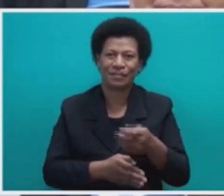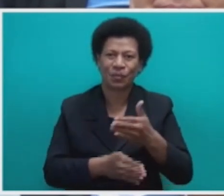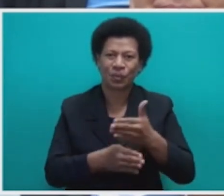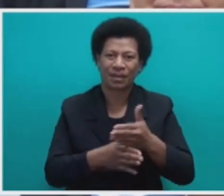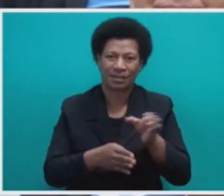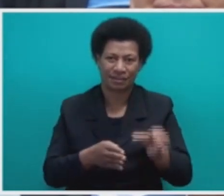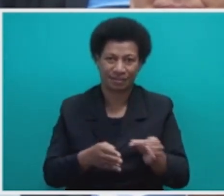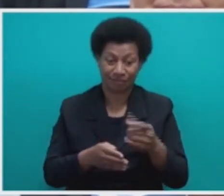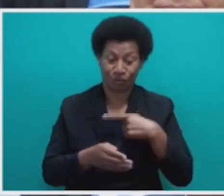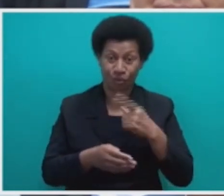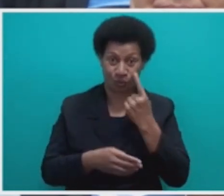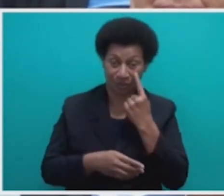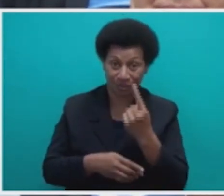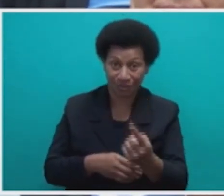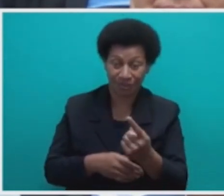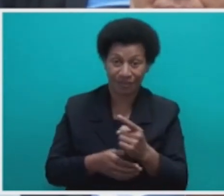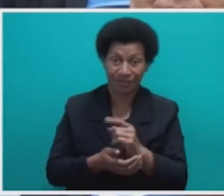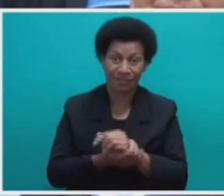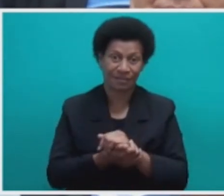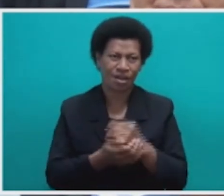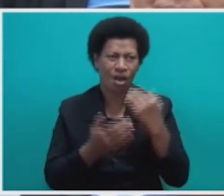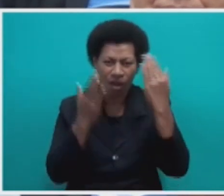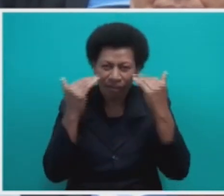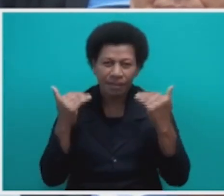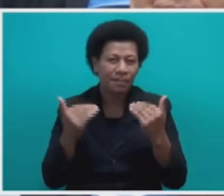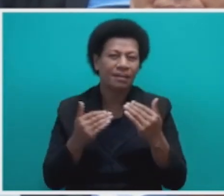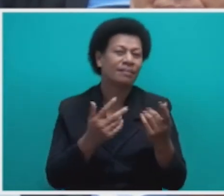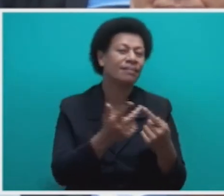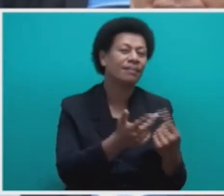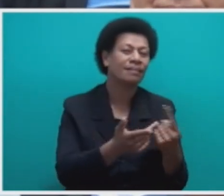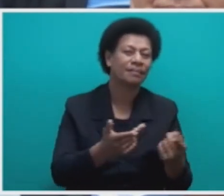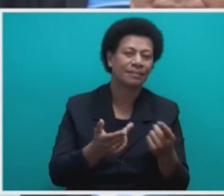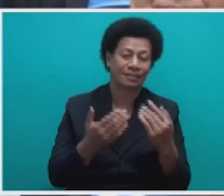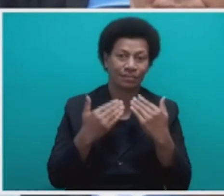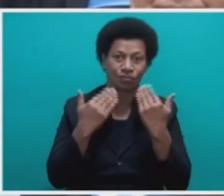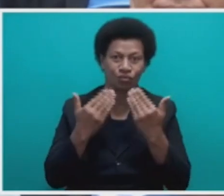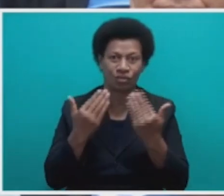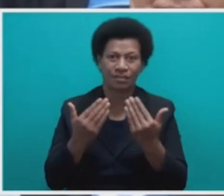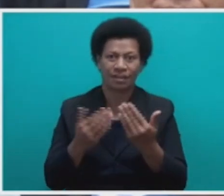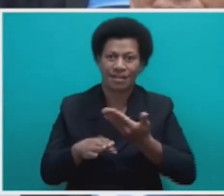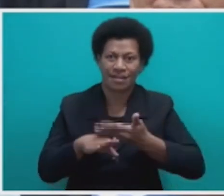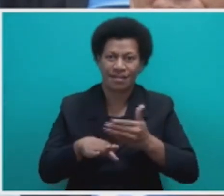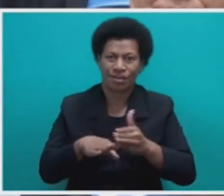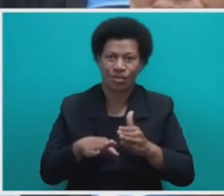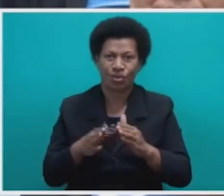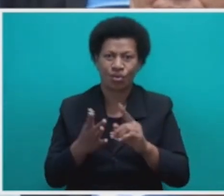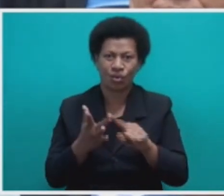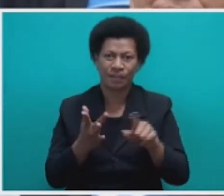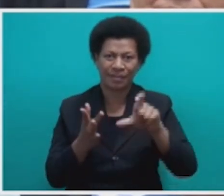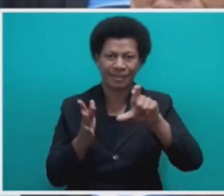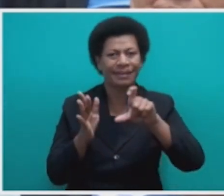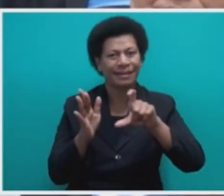we are getting, Honorable DPM Kamgida the other day, officiated at the new investment made by Crest, another